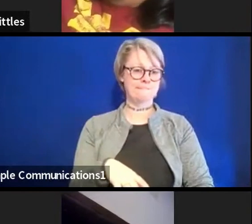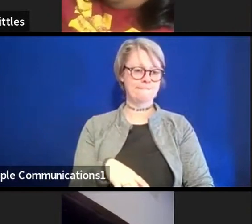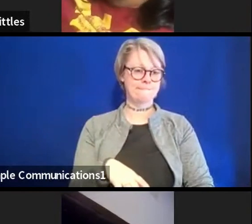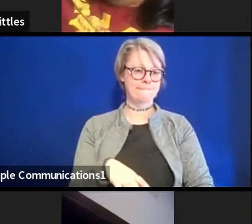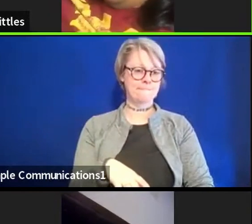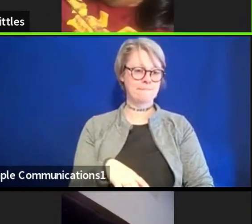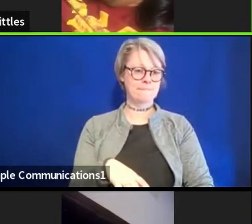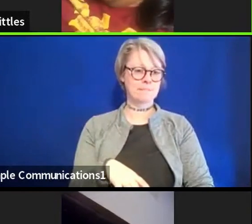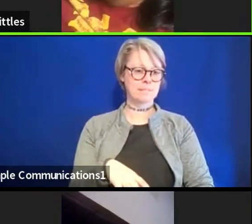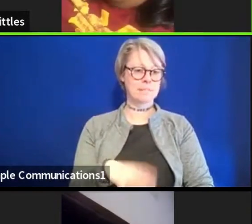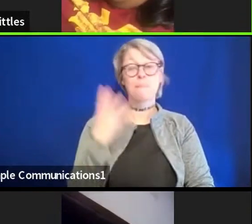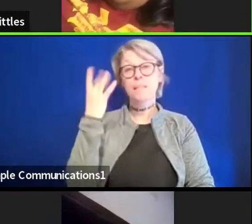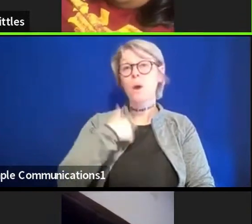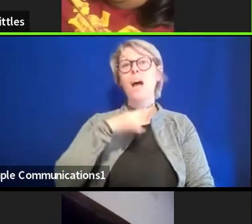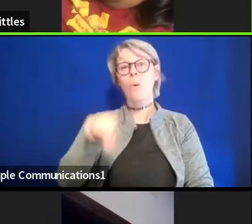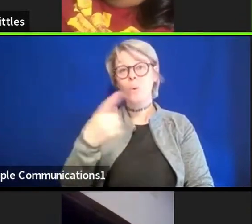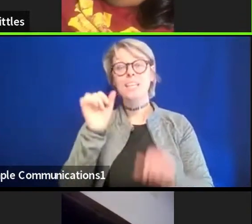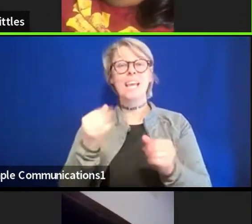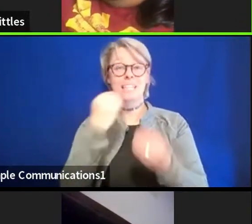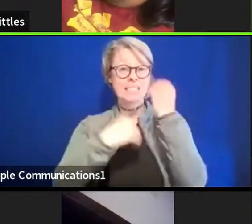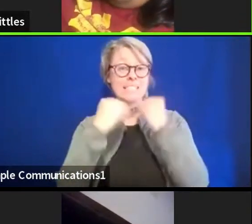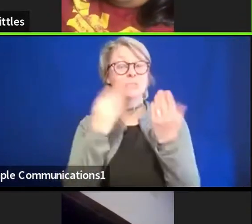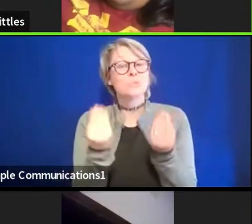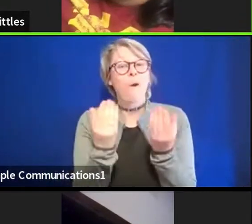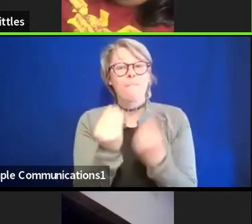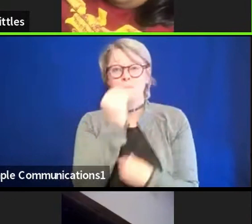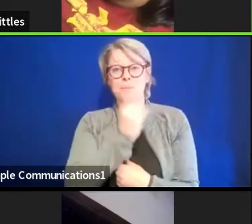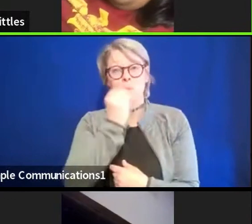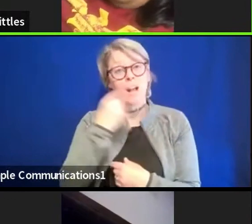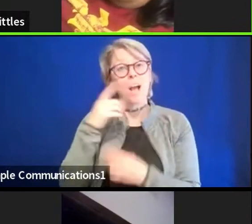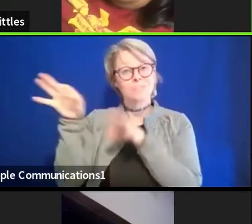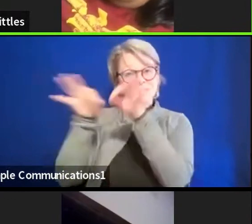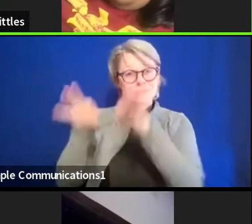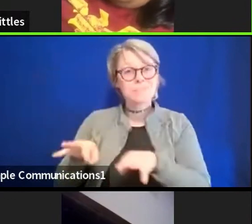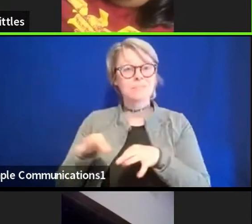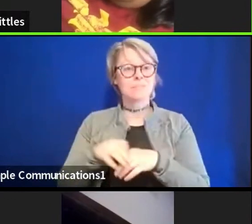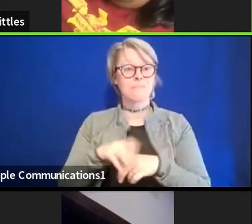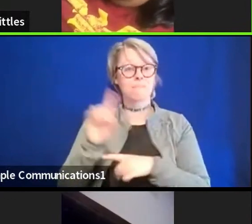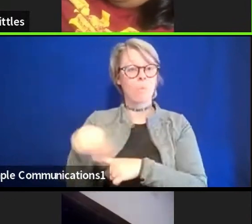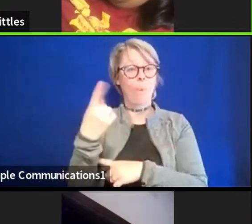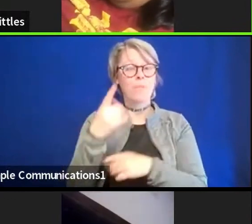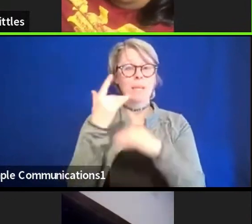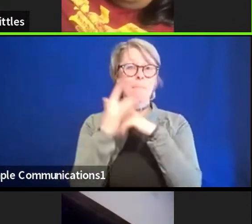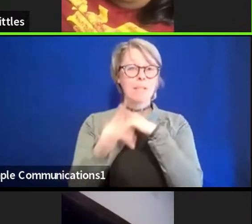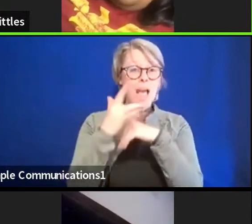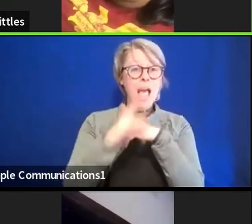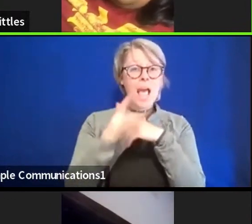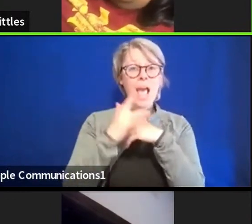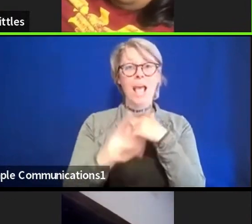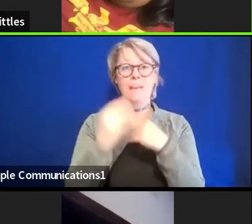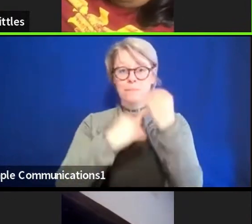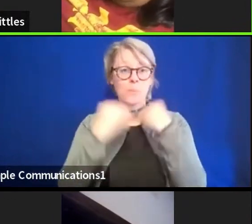sorry, always on a soft food diet, and I have to eat white bread and roti and